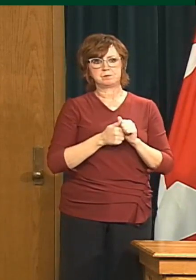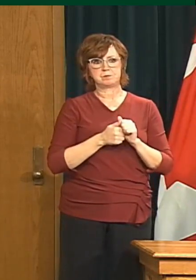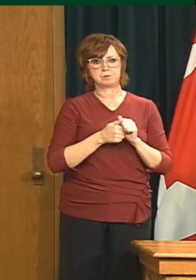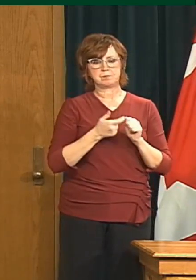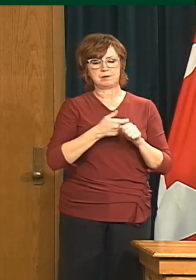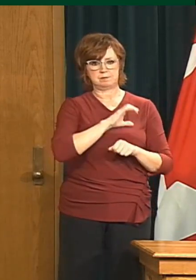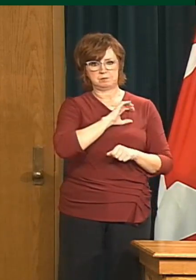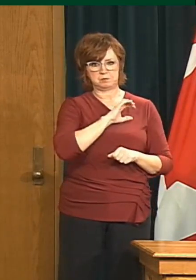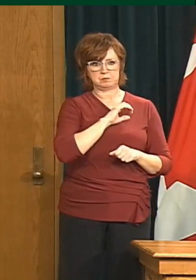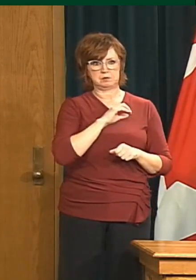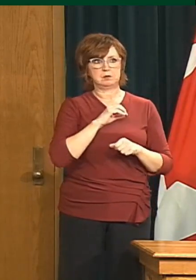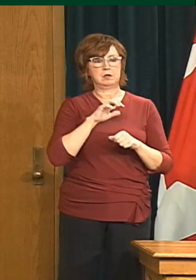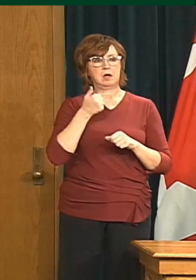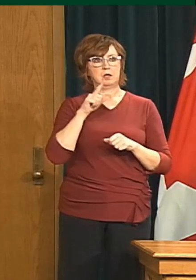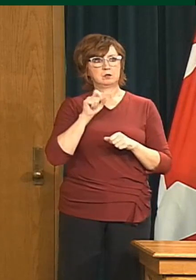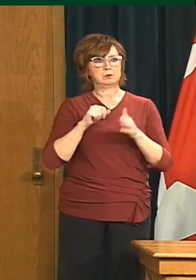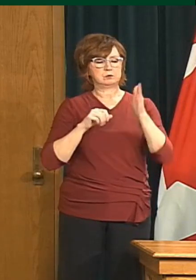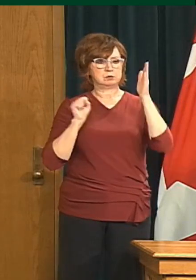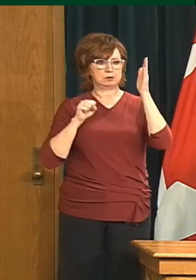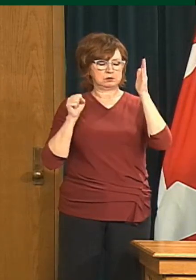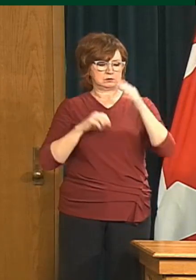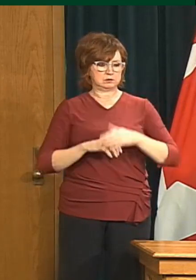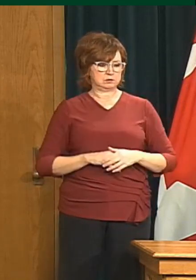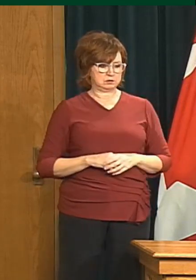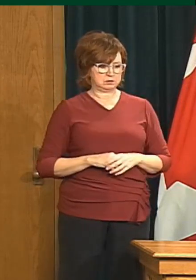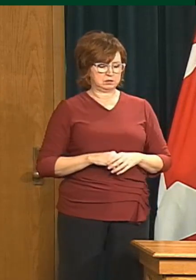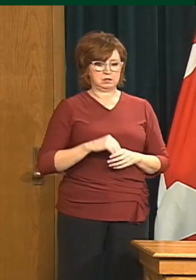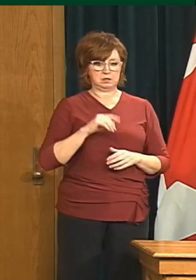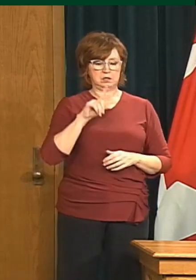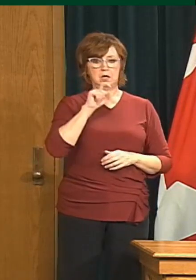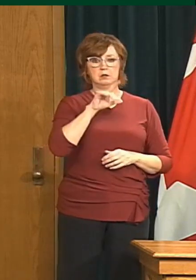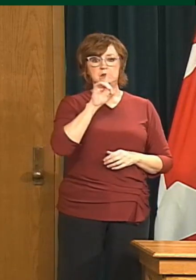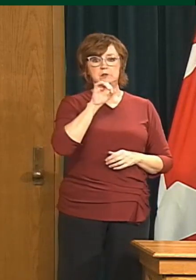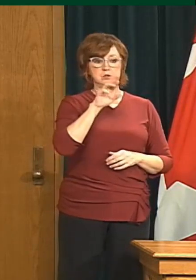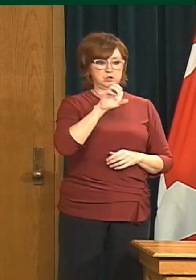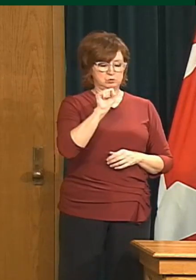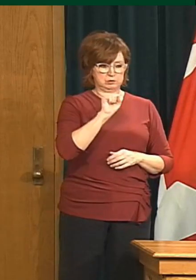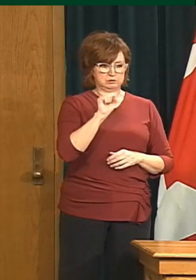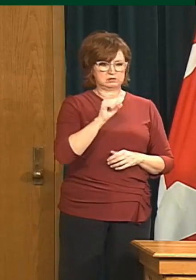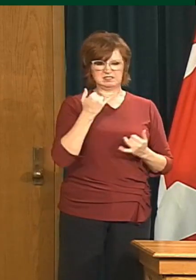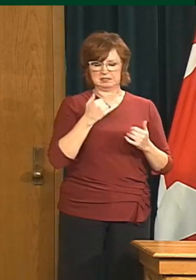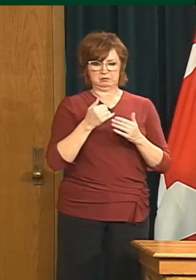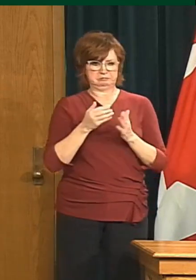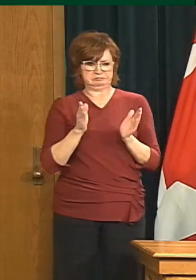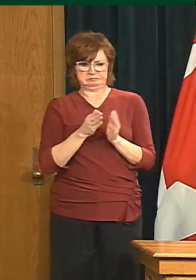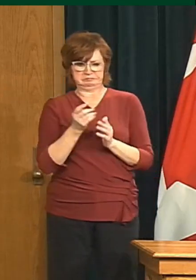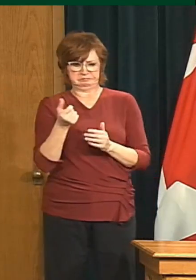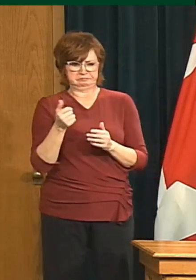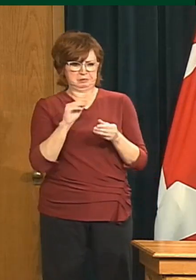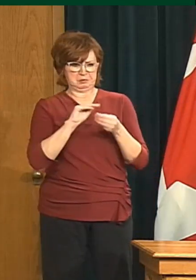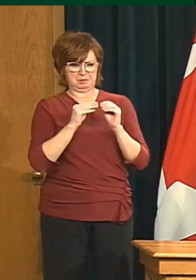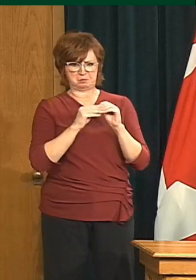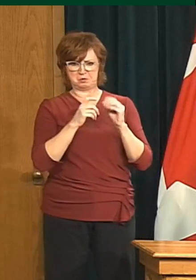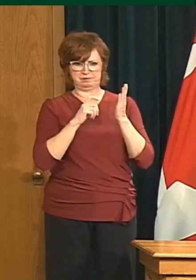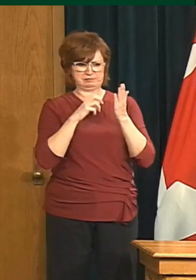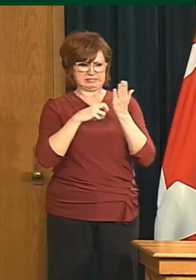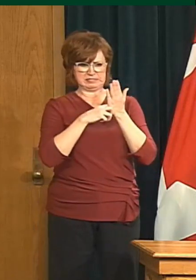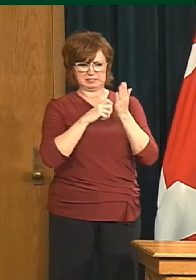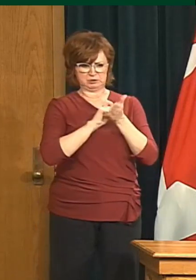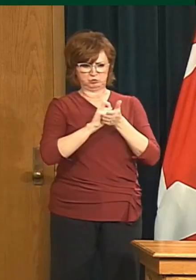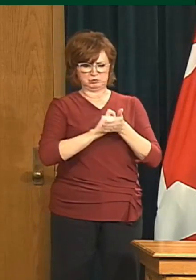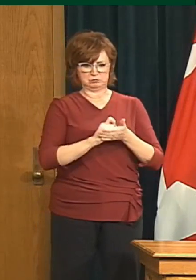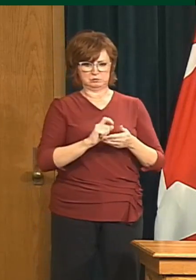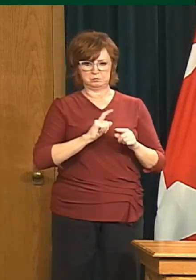Morgan? Yeah, just one. So, Dr. Shahab, speaking about the low number of tickets that have been issued, what's your kind of overall thoughts